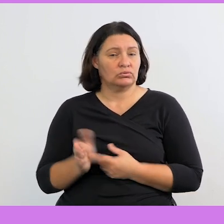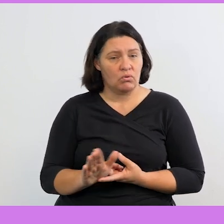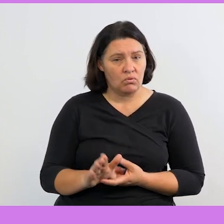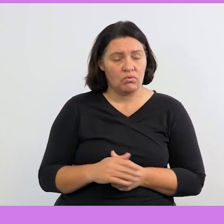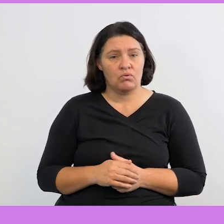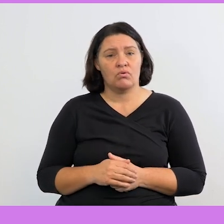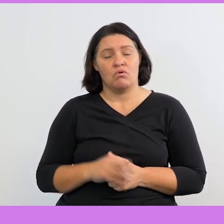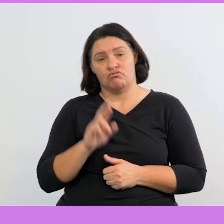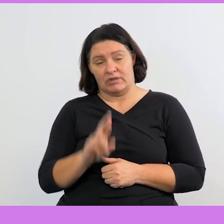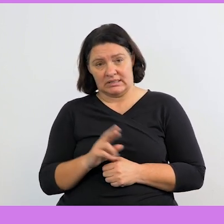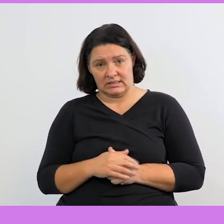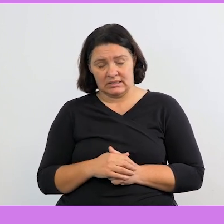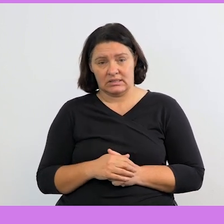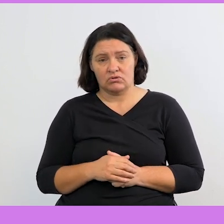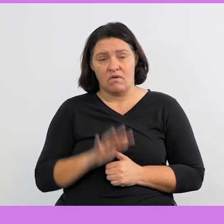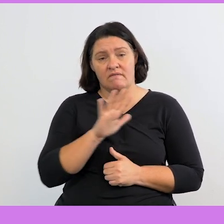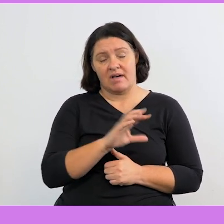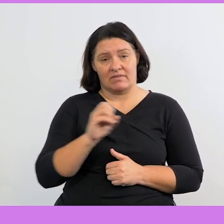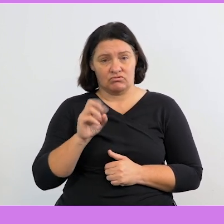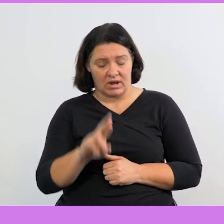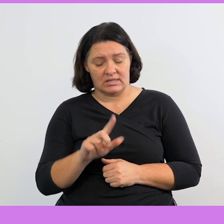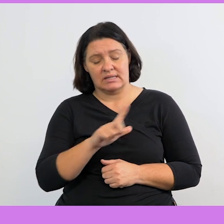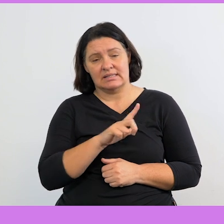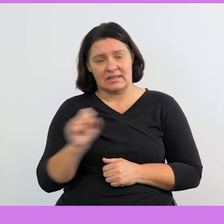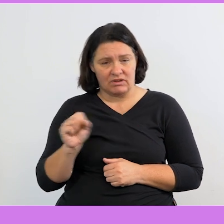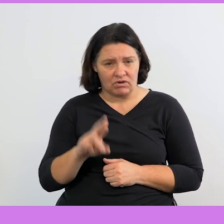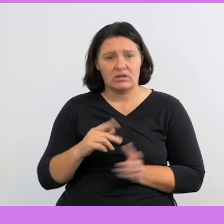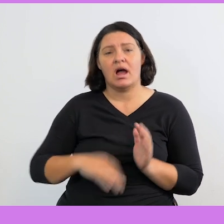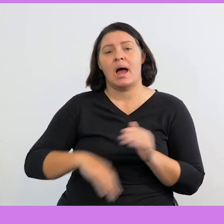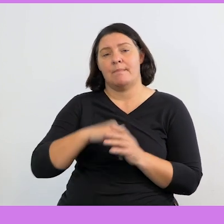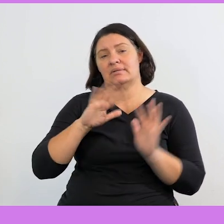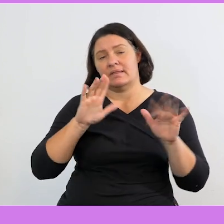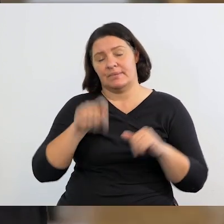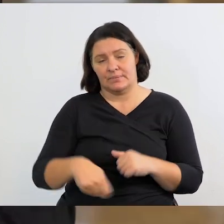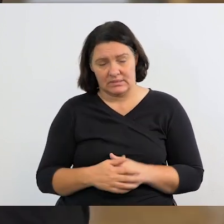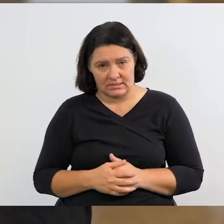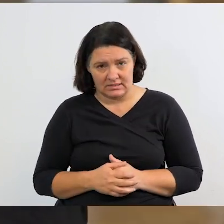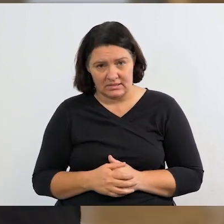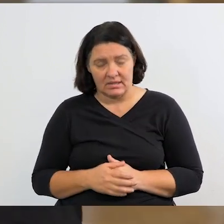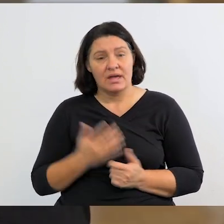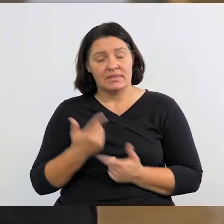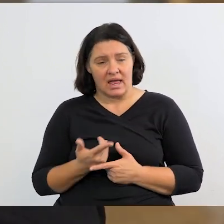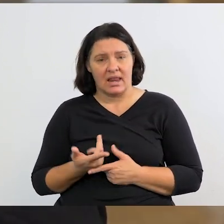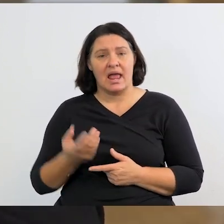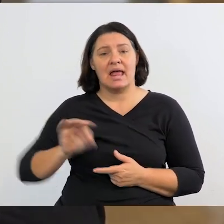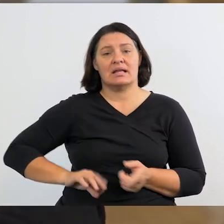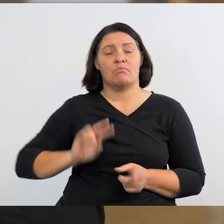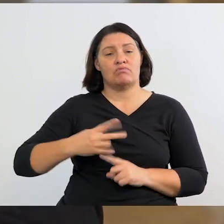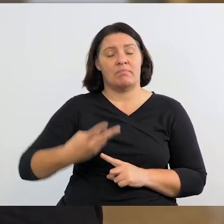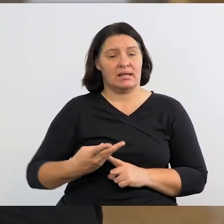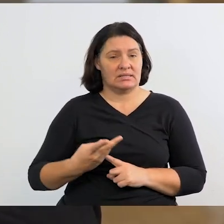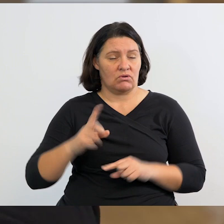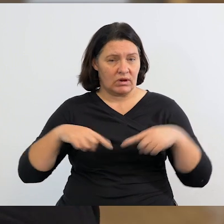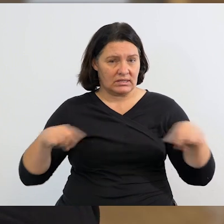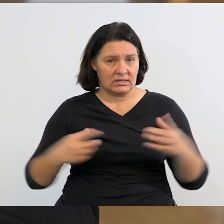indicated in rand, right? So 500 rand, 700, all the way up to 10,000. Then we have our income replacement